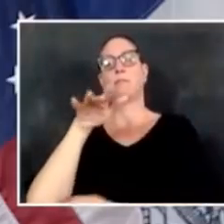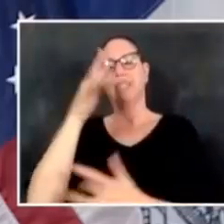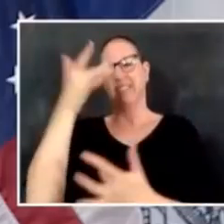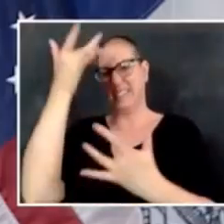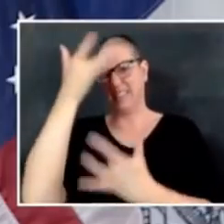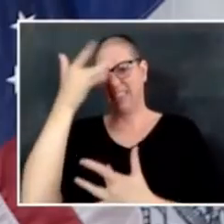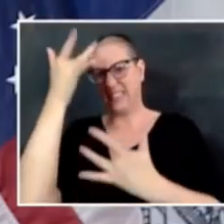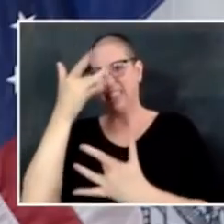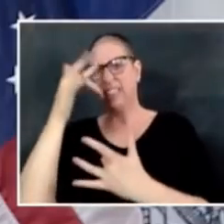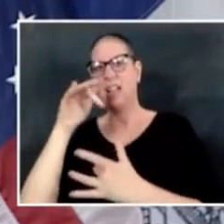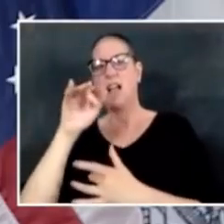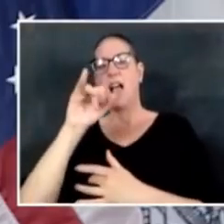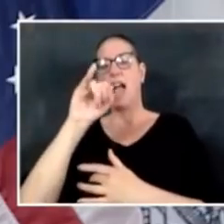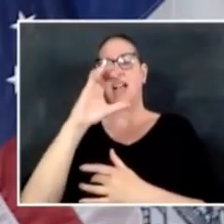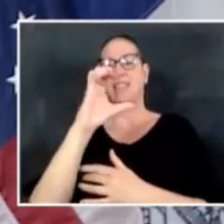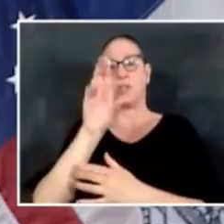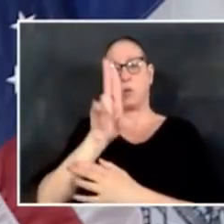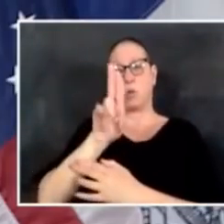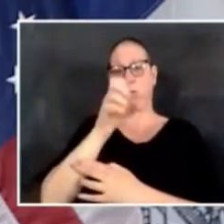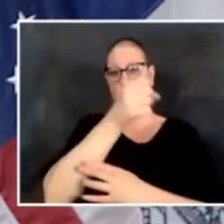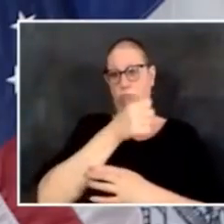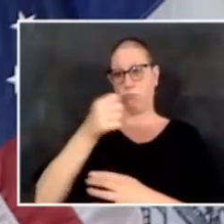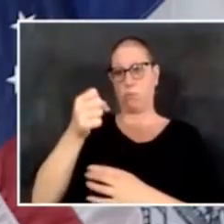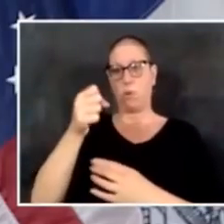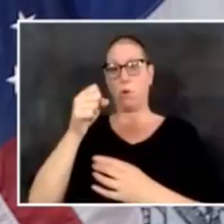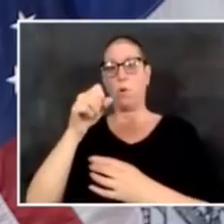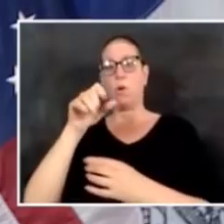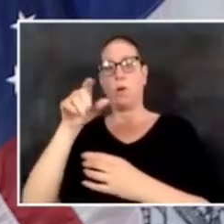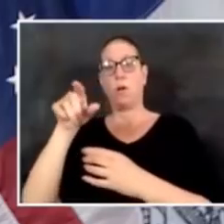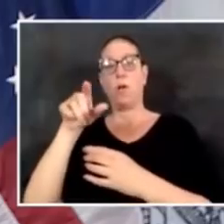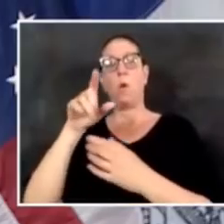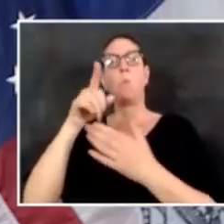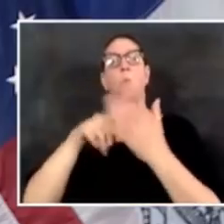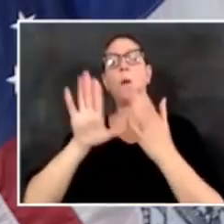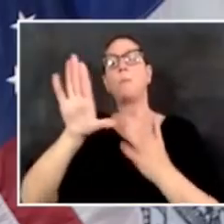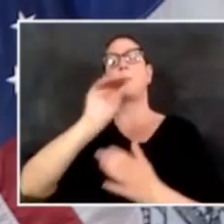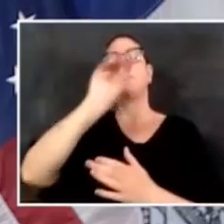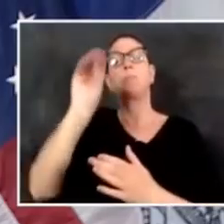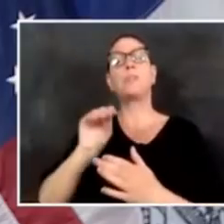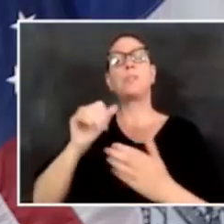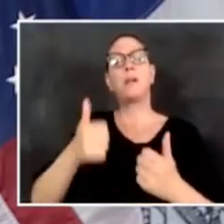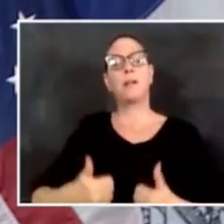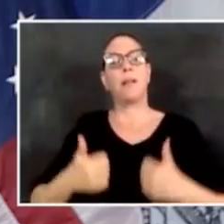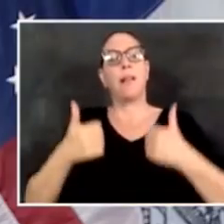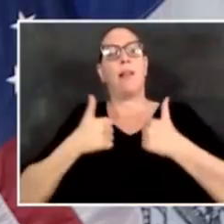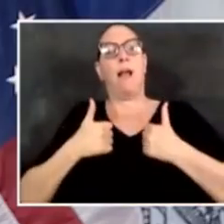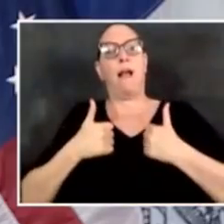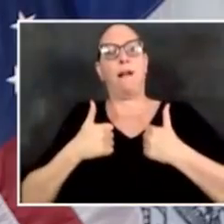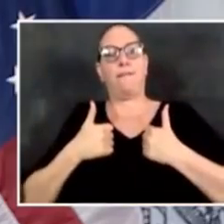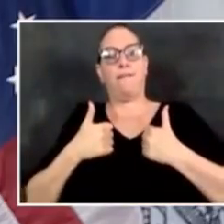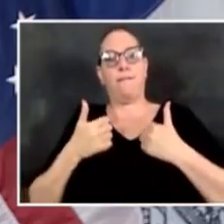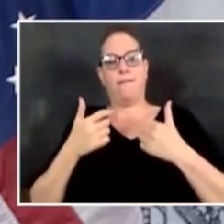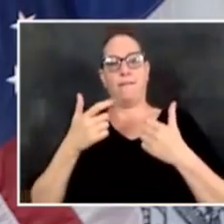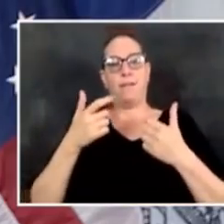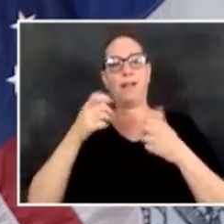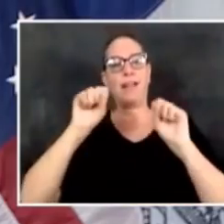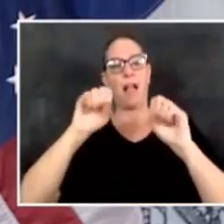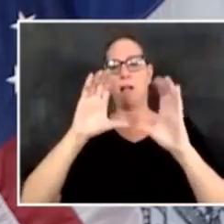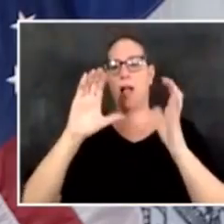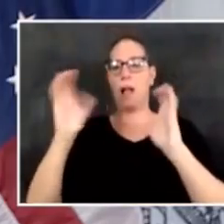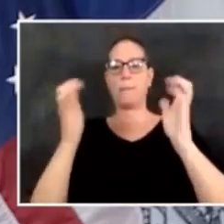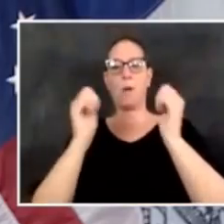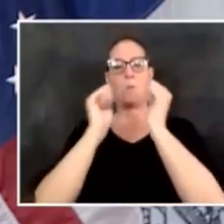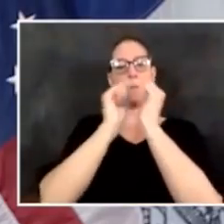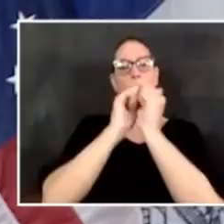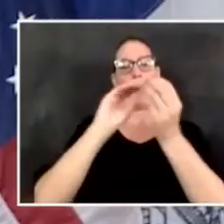for treating critically ill patients today compared to 6 weeks ago? Has that mortality rate in ICUs, has